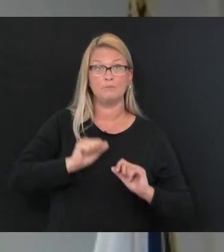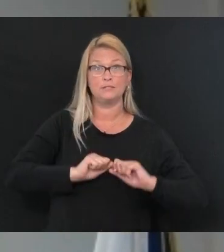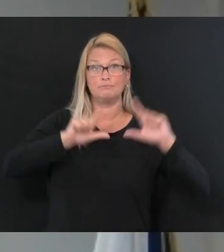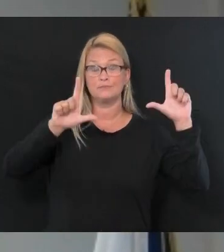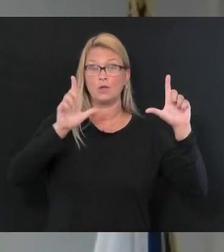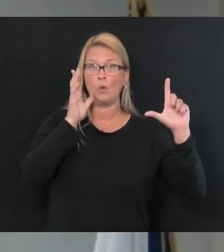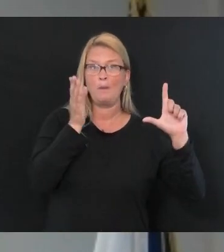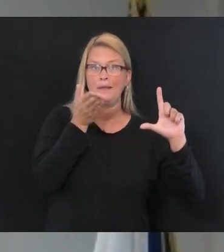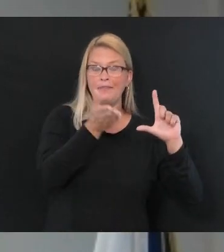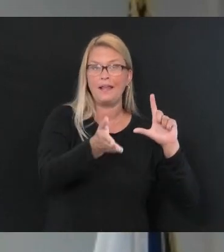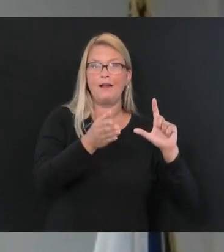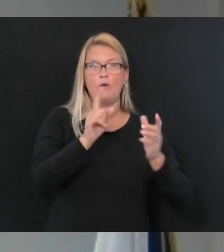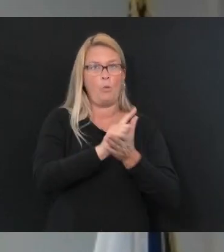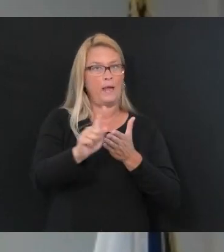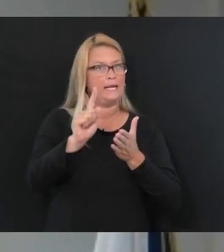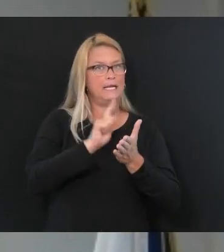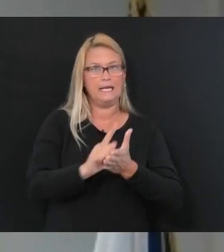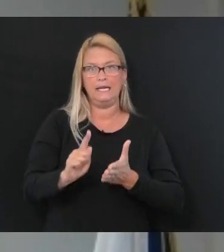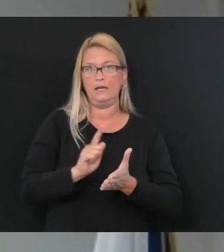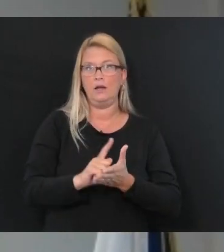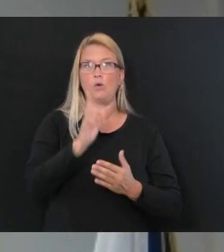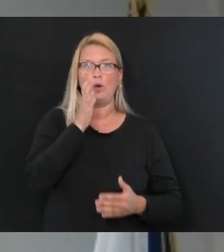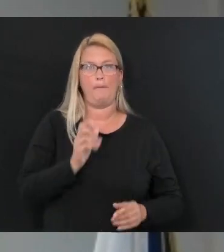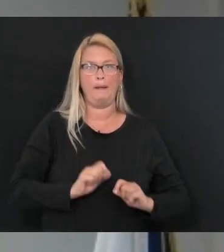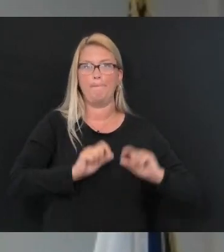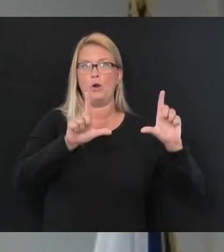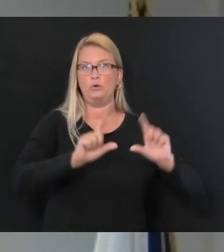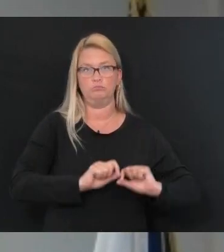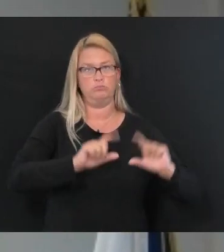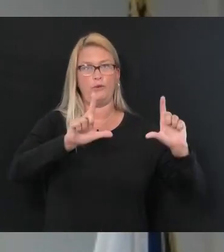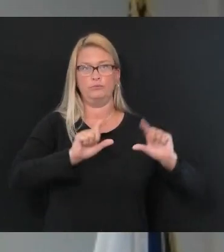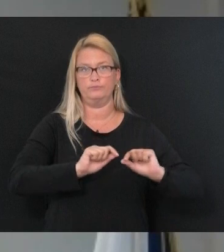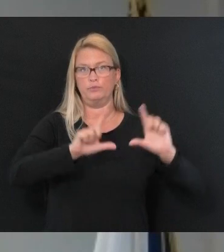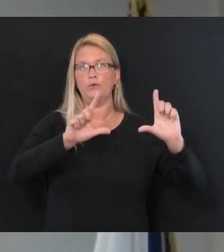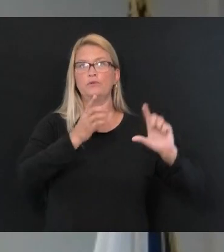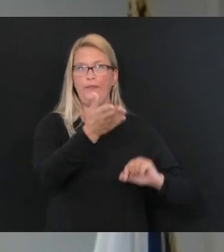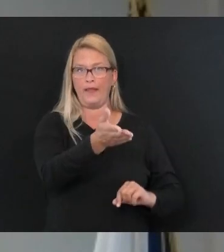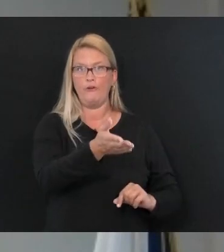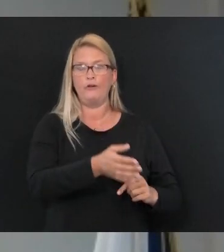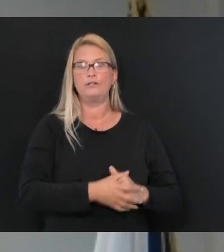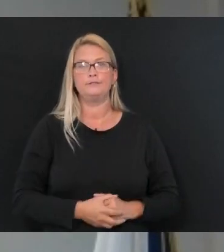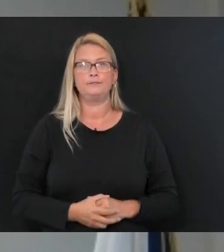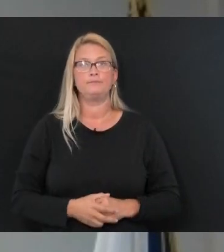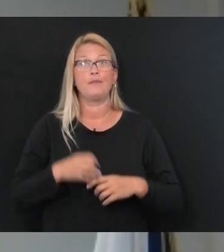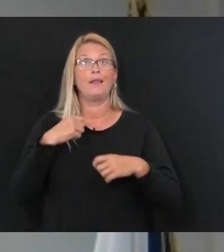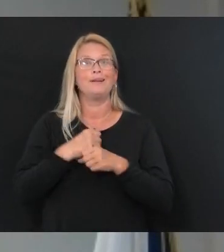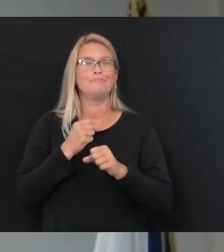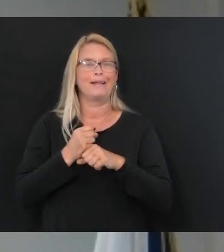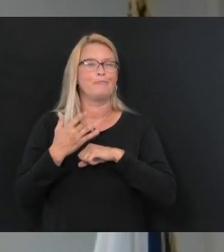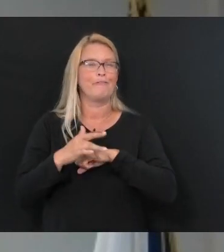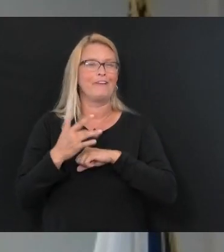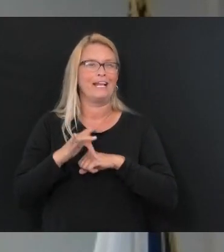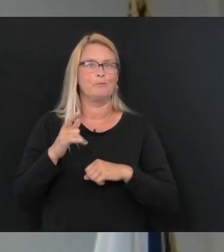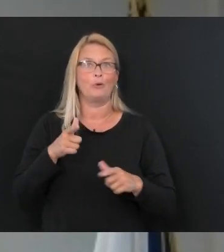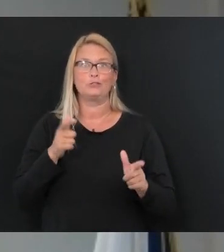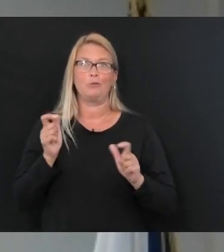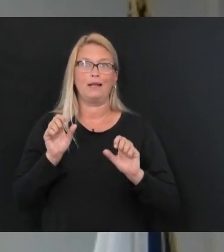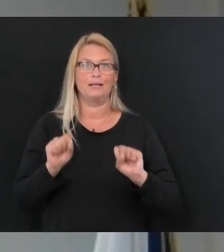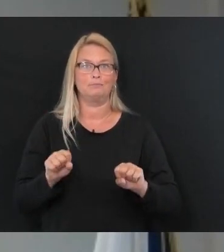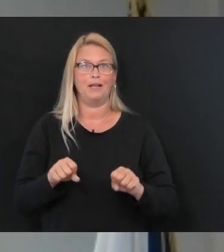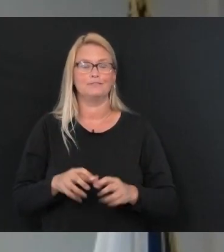governor said, weekly. We're looking at possibly making those available as quickly as